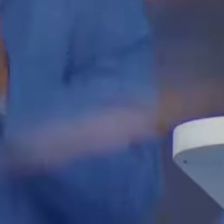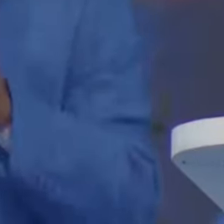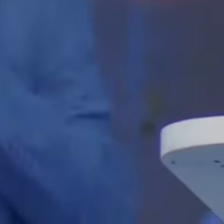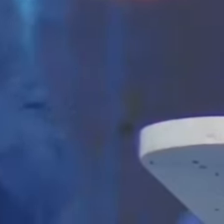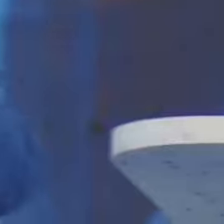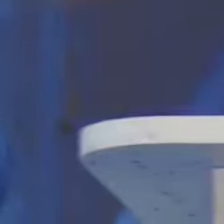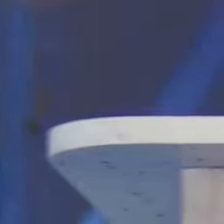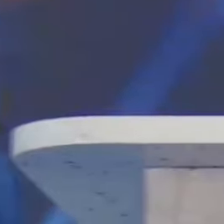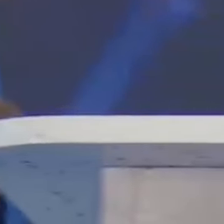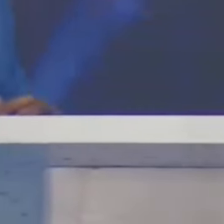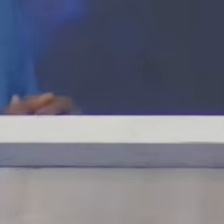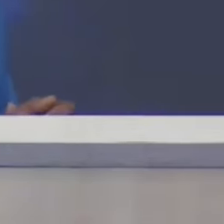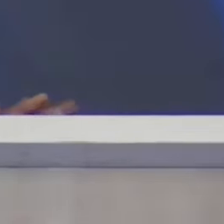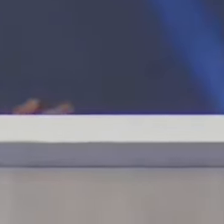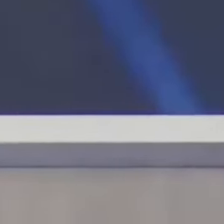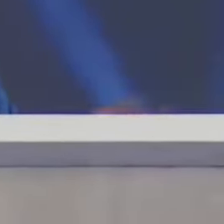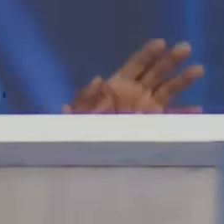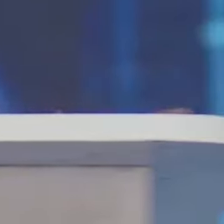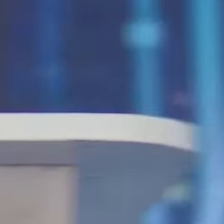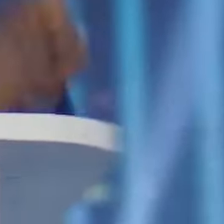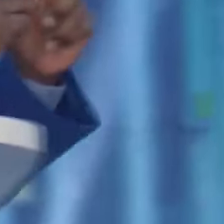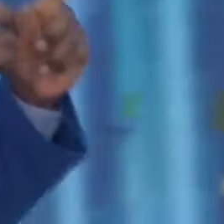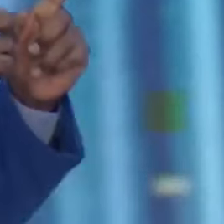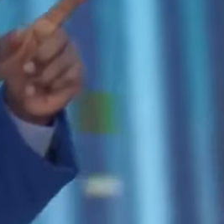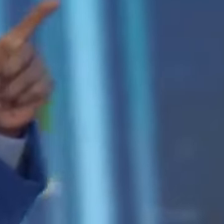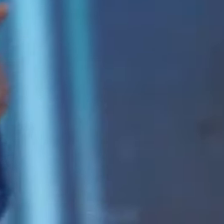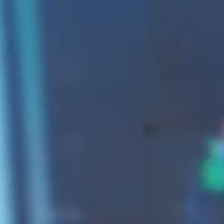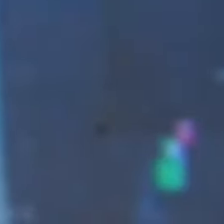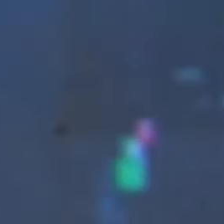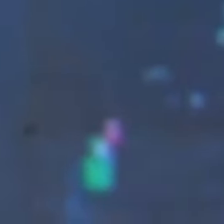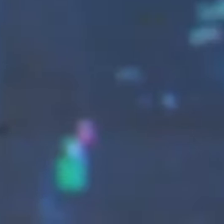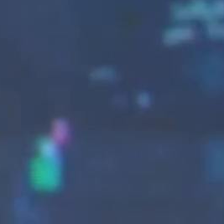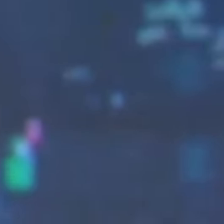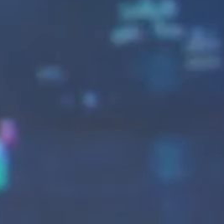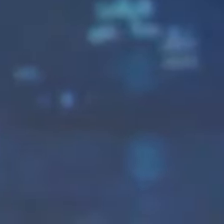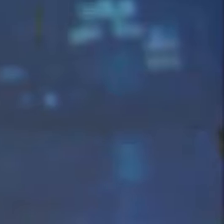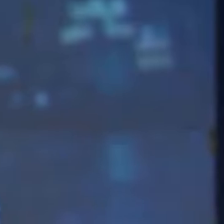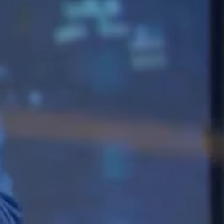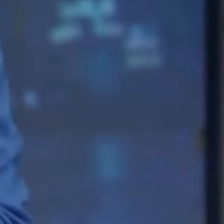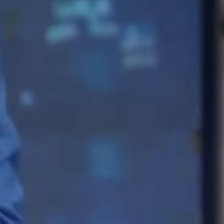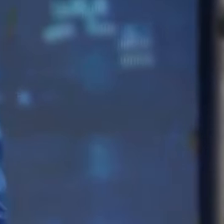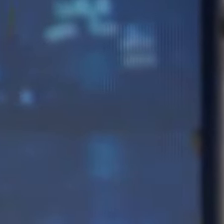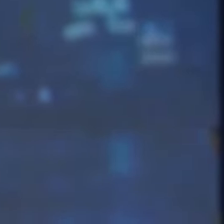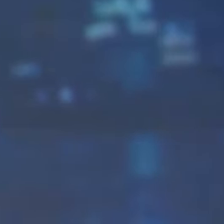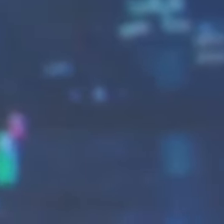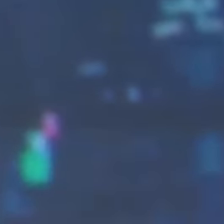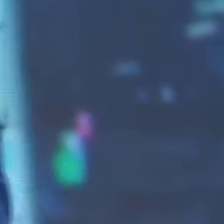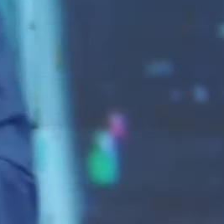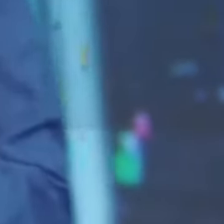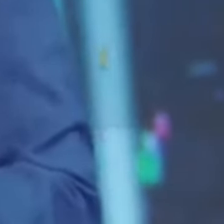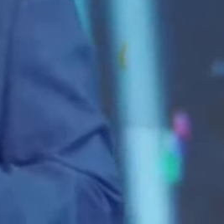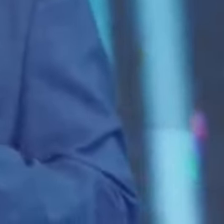network with them. Network with men, only the men with good goals.